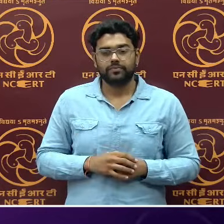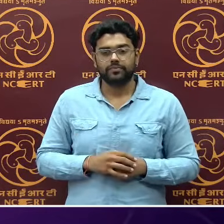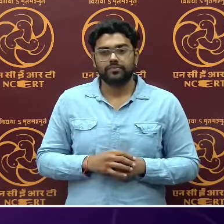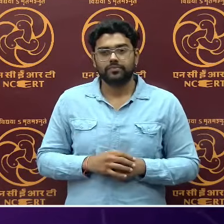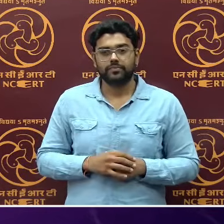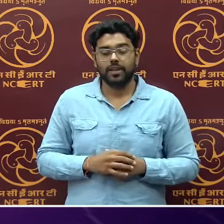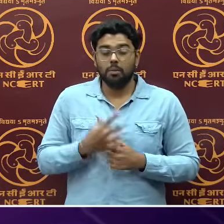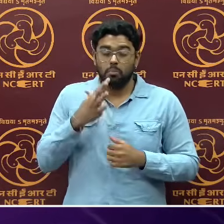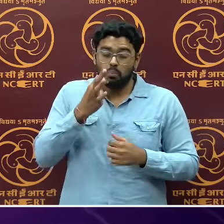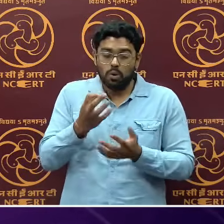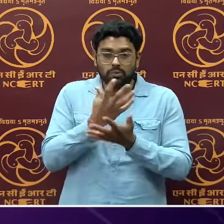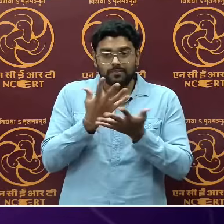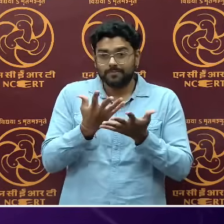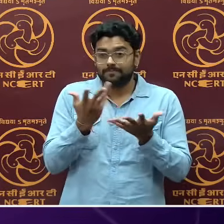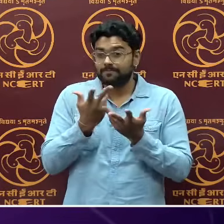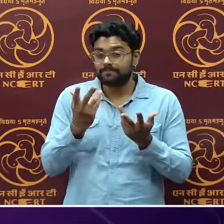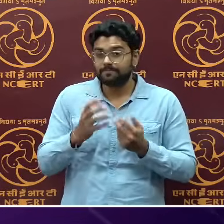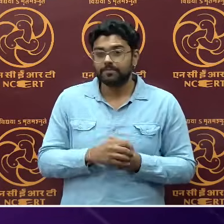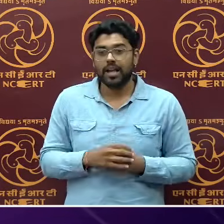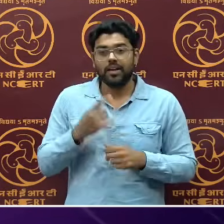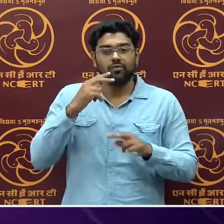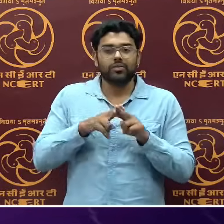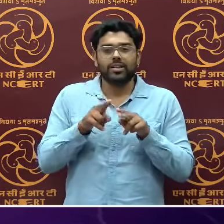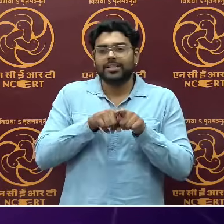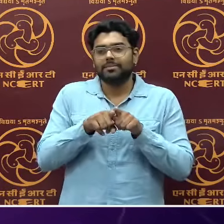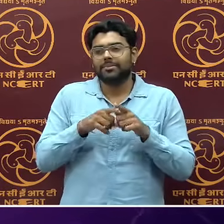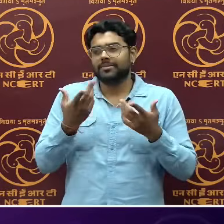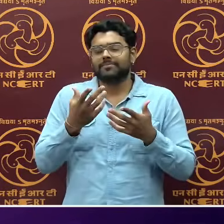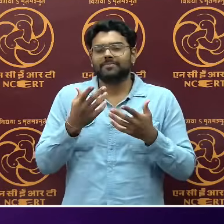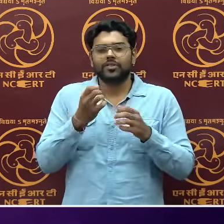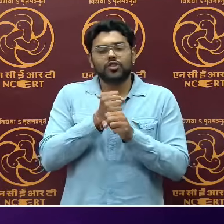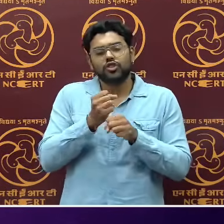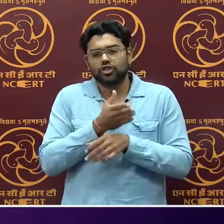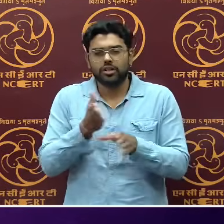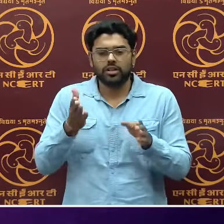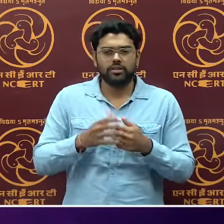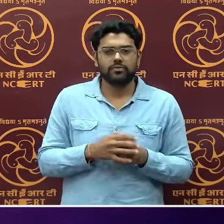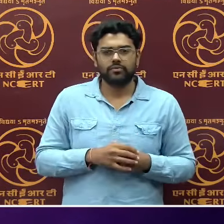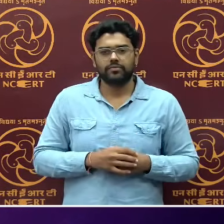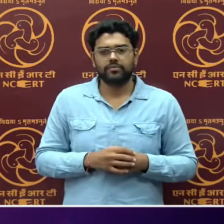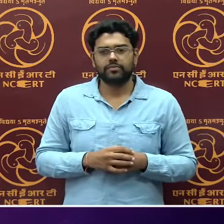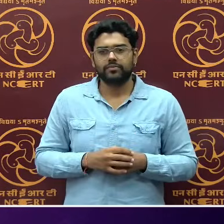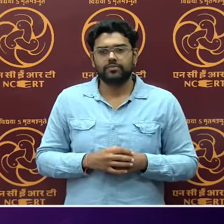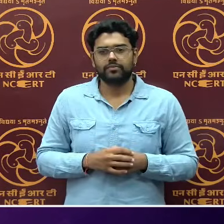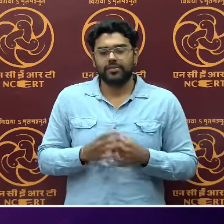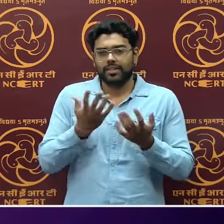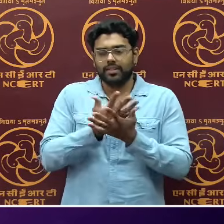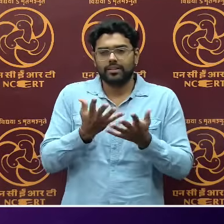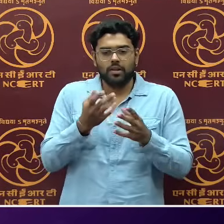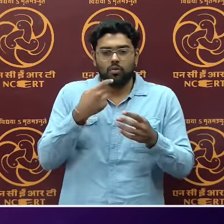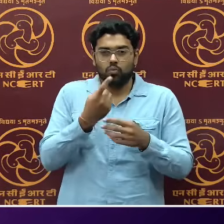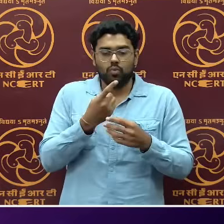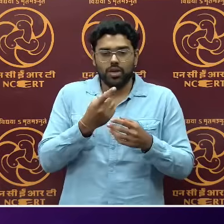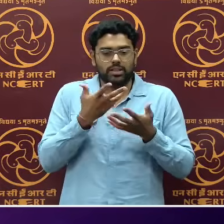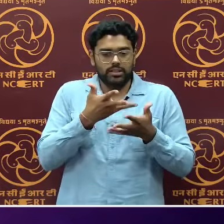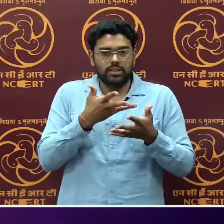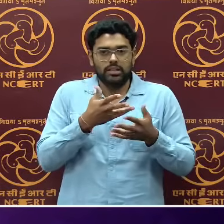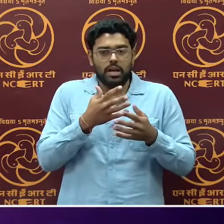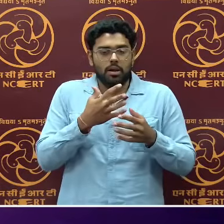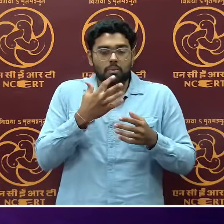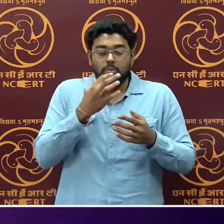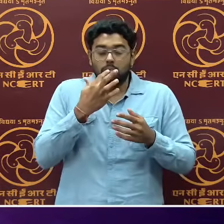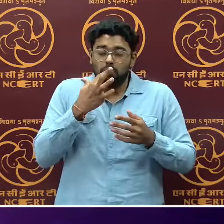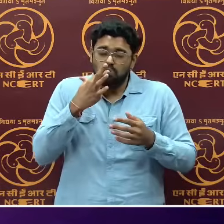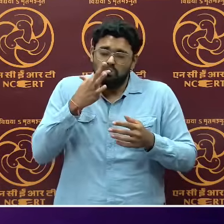pure substances, if we talk in general terms, right? So if the substance doesn't have any